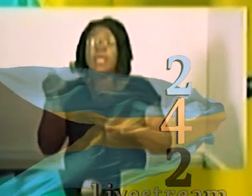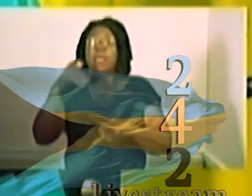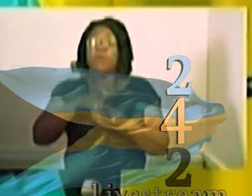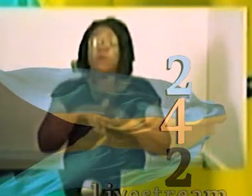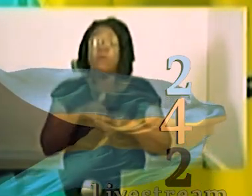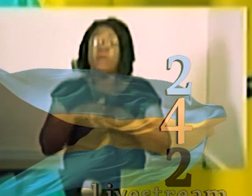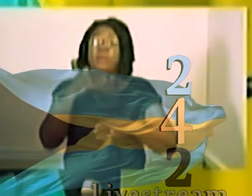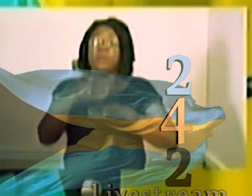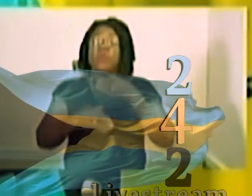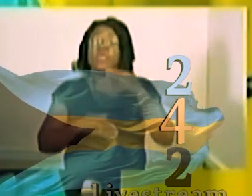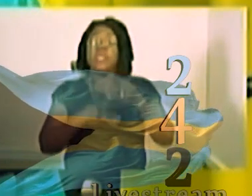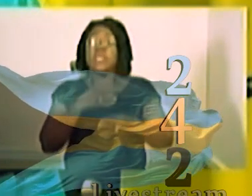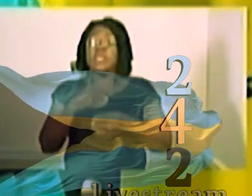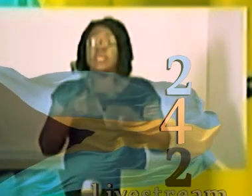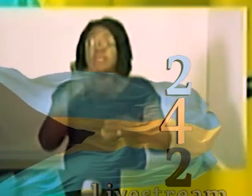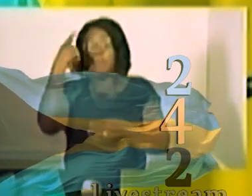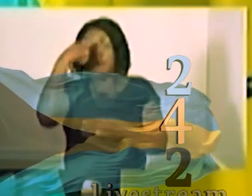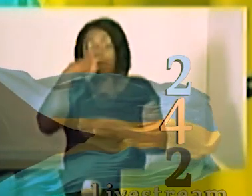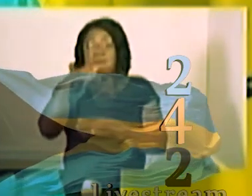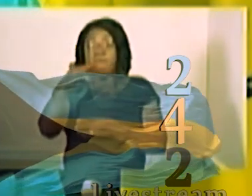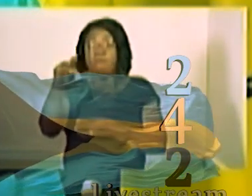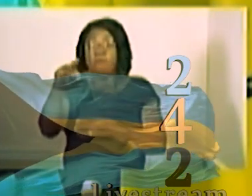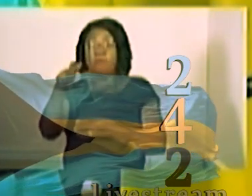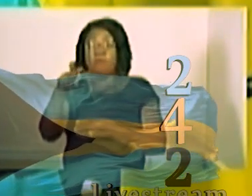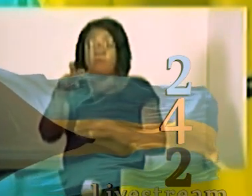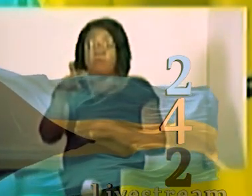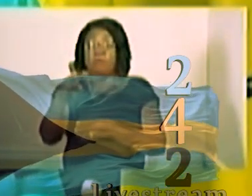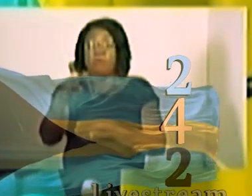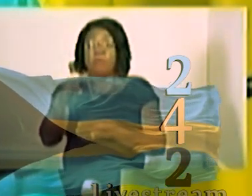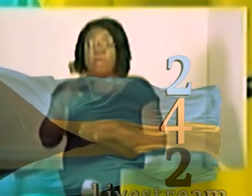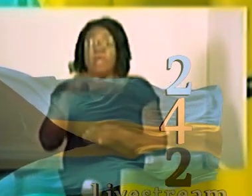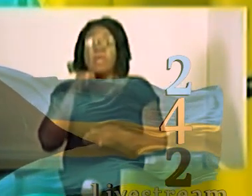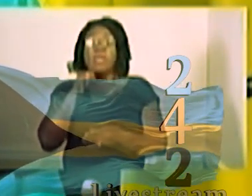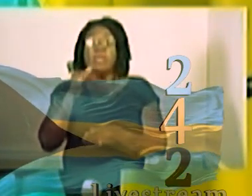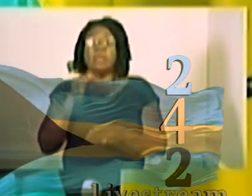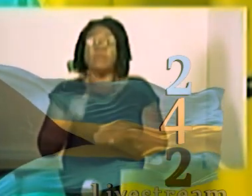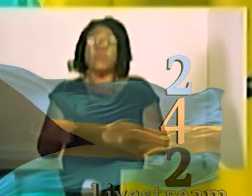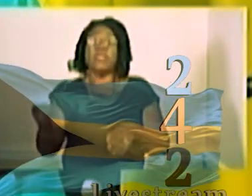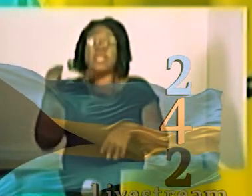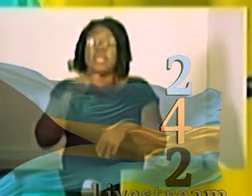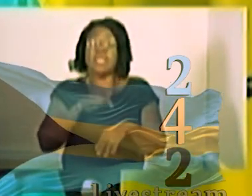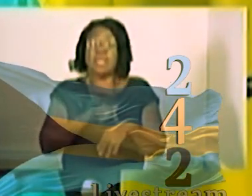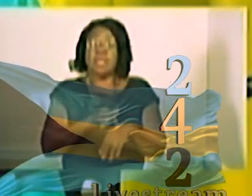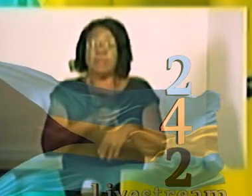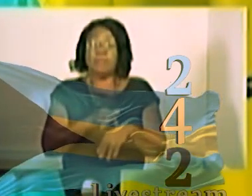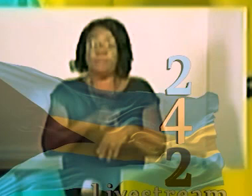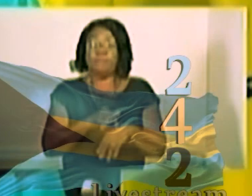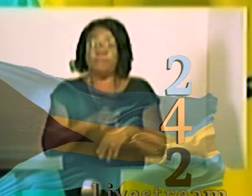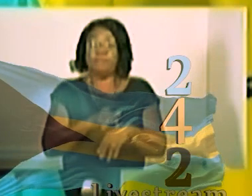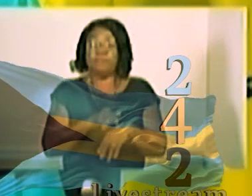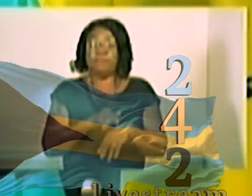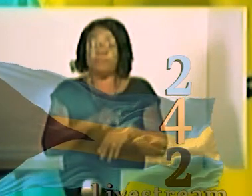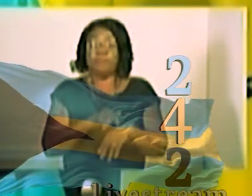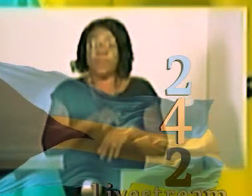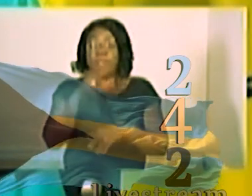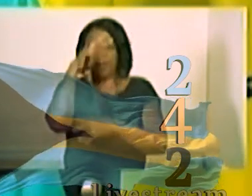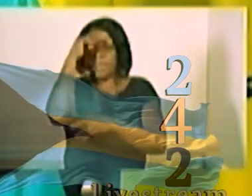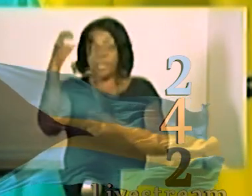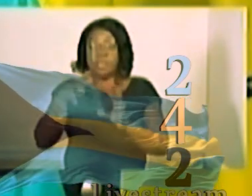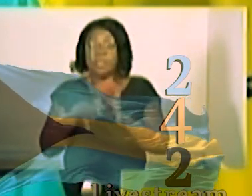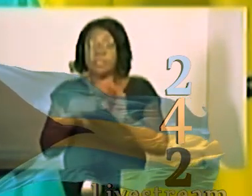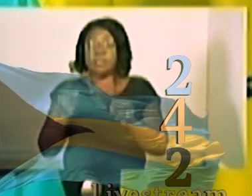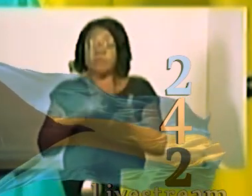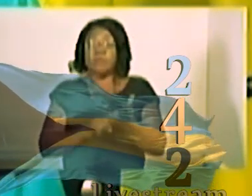evolving process for an unprecedented time. And because of